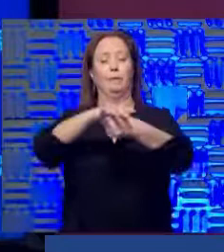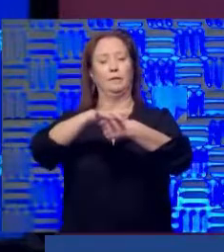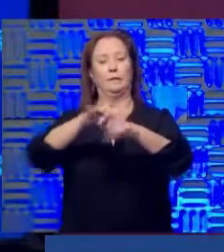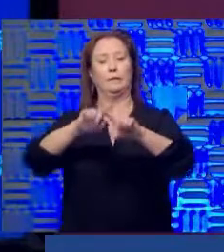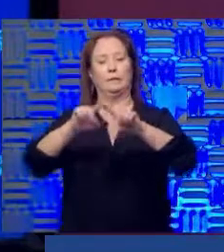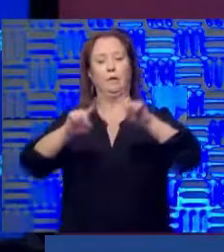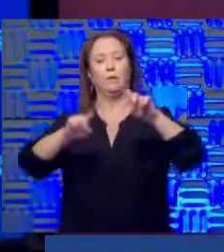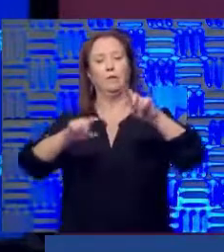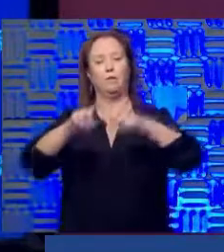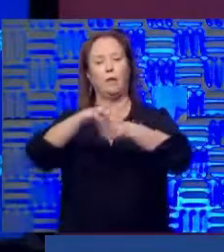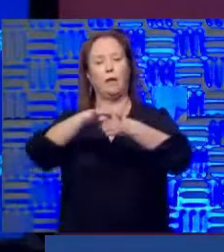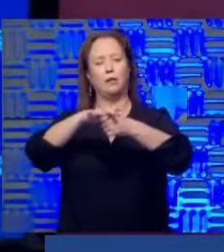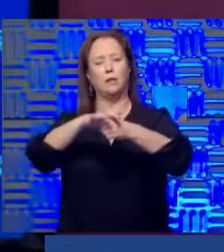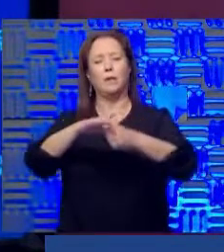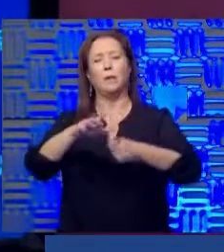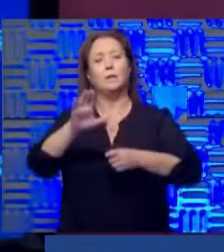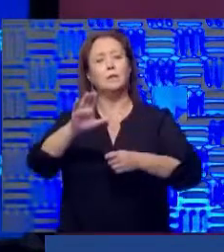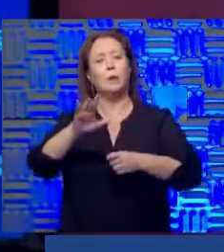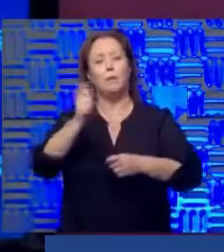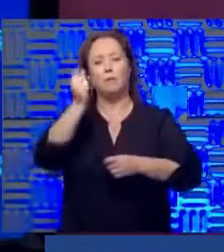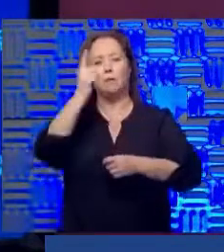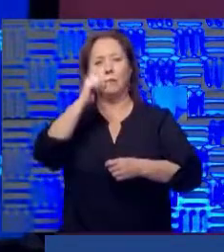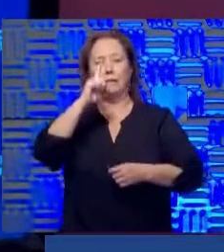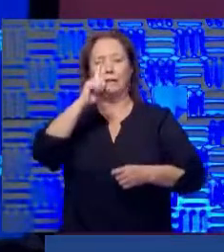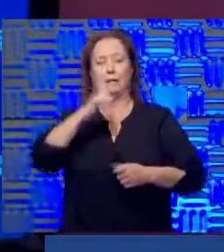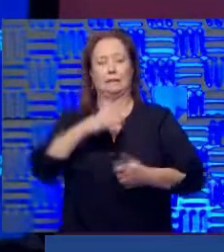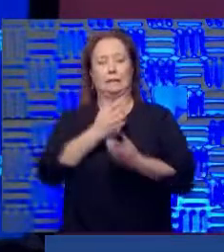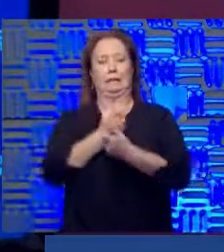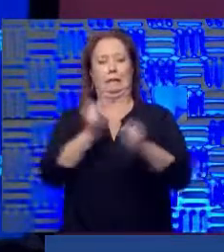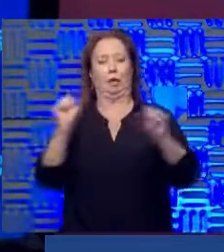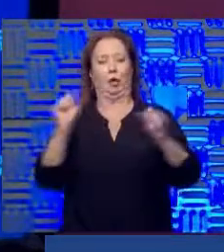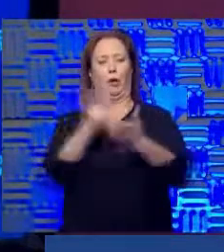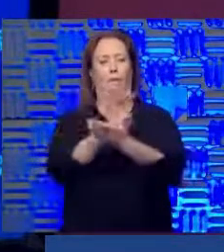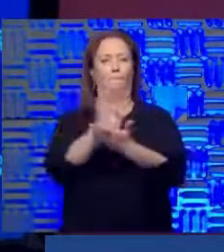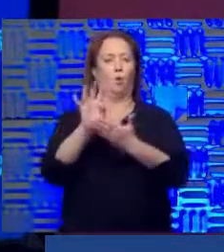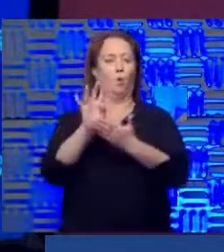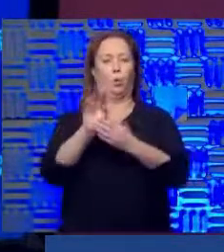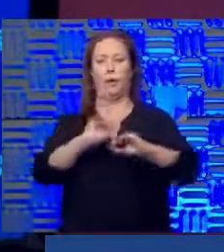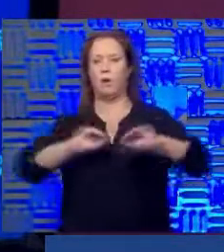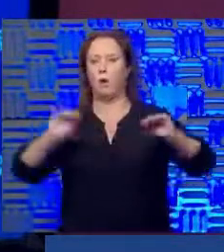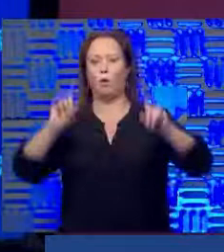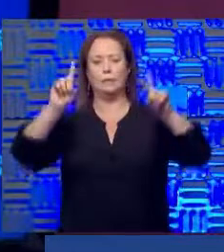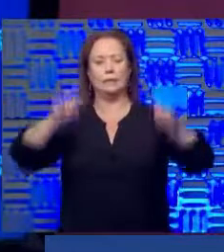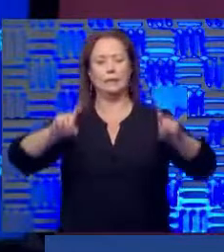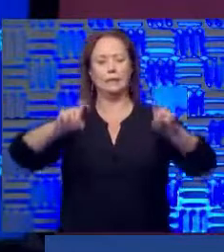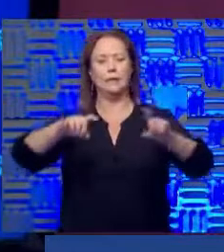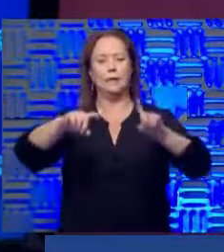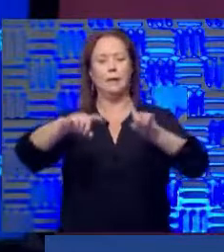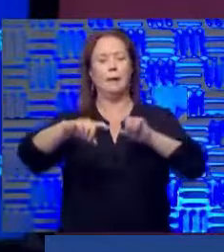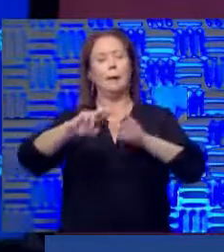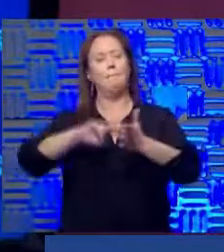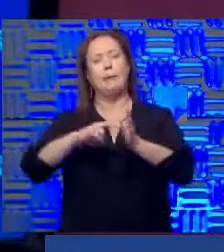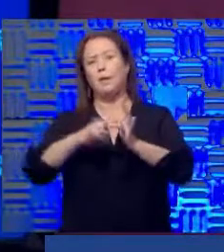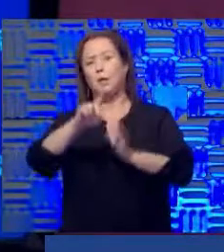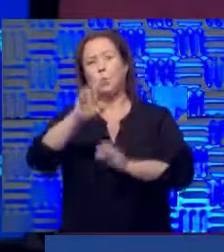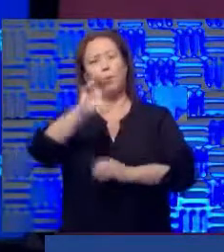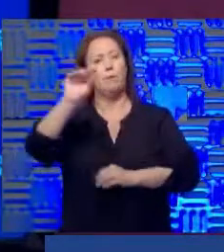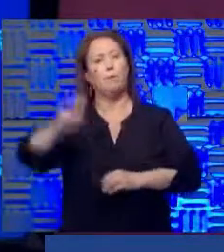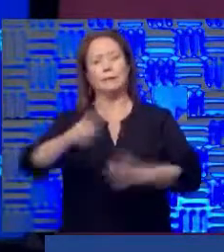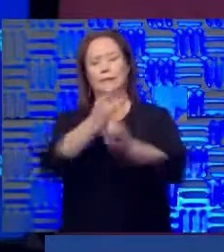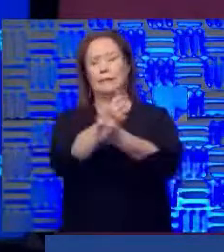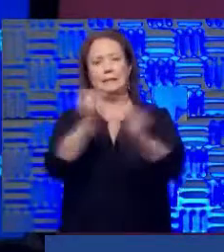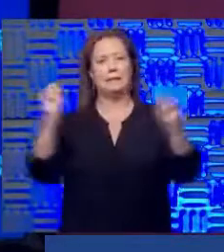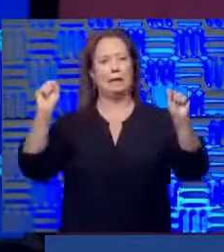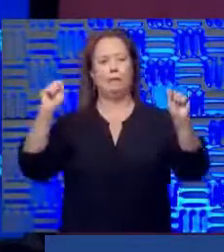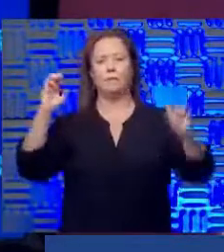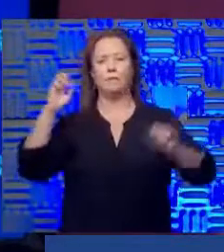it's a false sense of security to believe that just in that 4-week period of having nobody tested, that you're completely 100% safe just to go